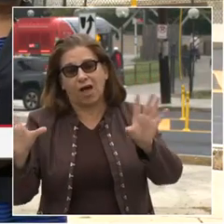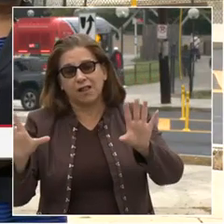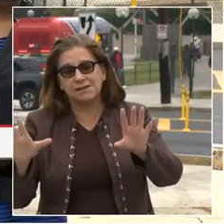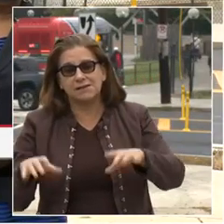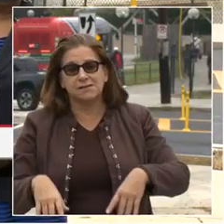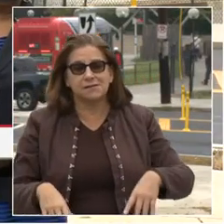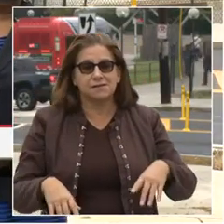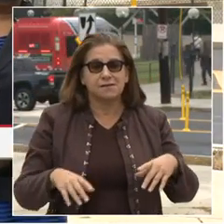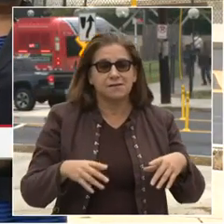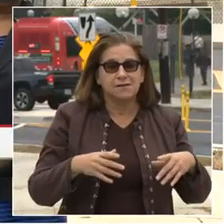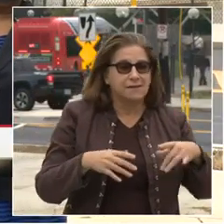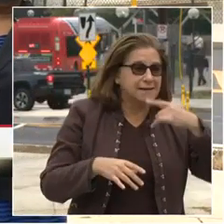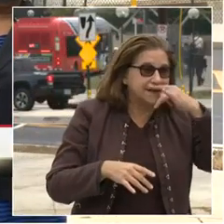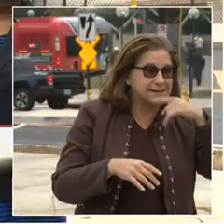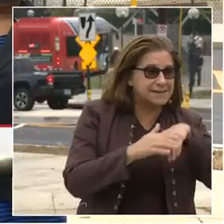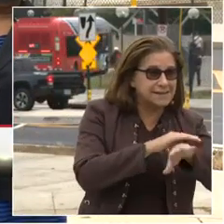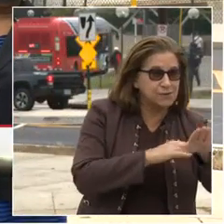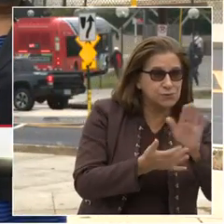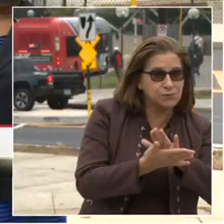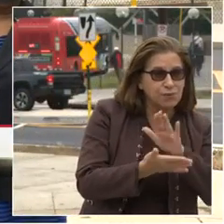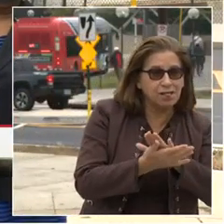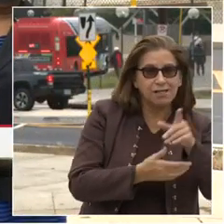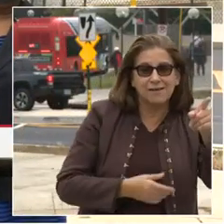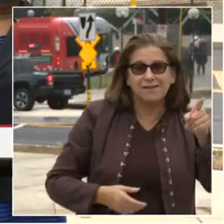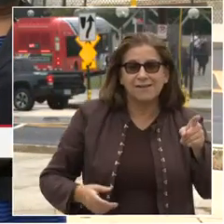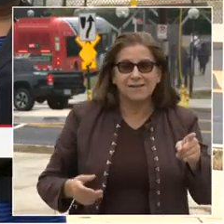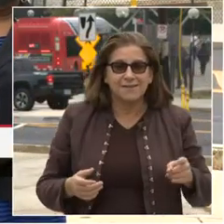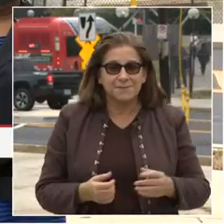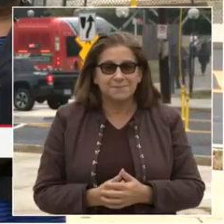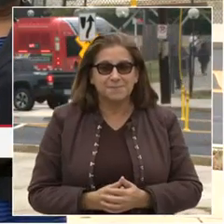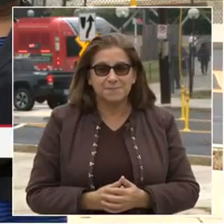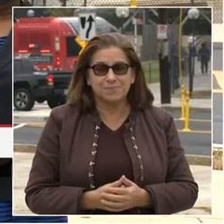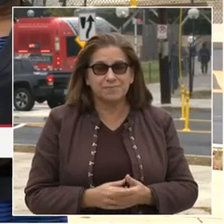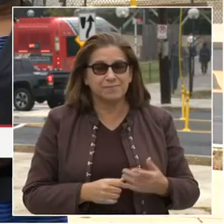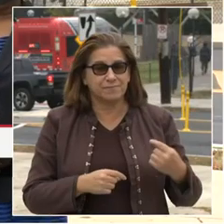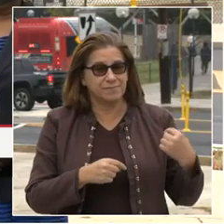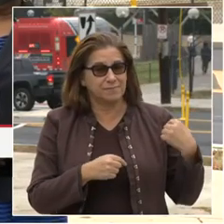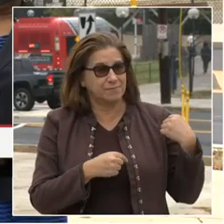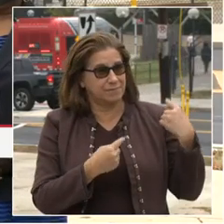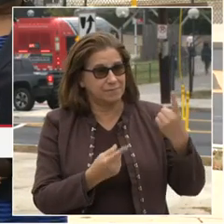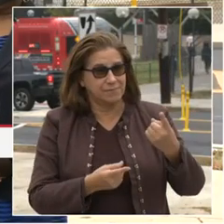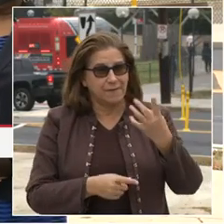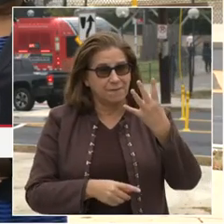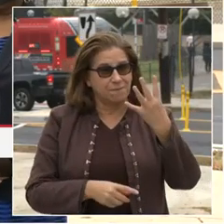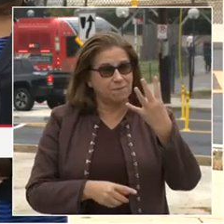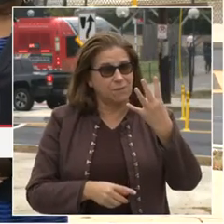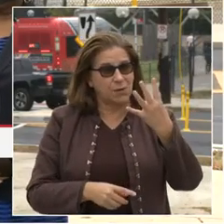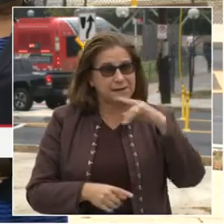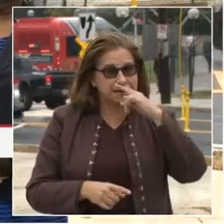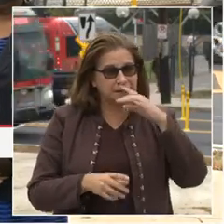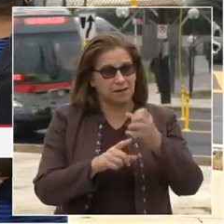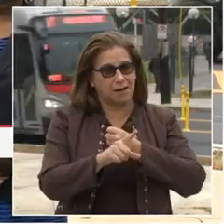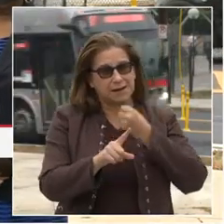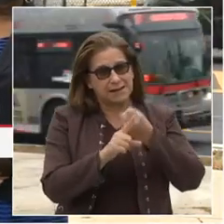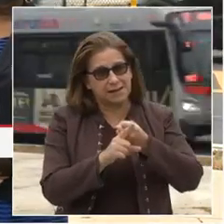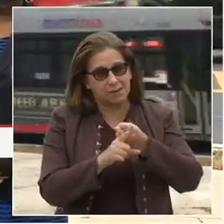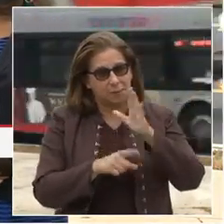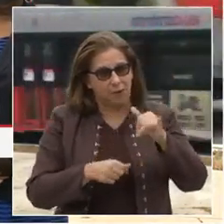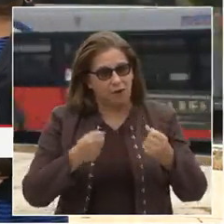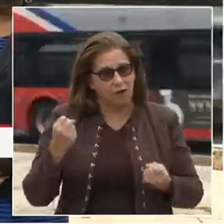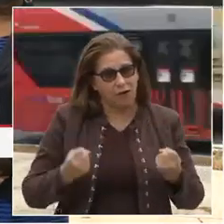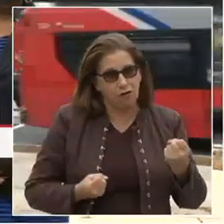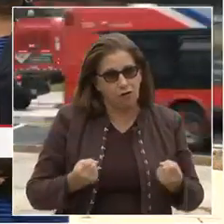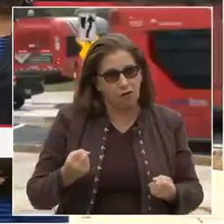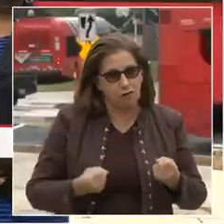school. And just this past month, 4 children have been struck by drivers. And